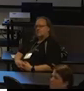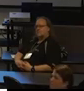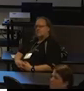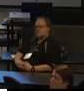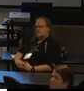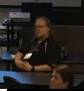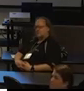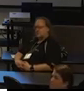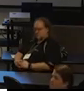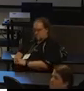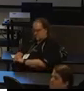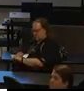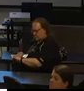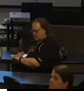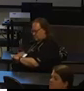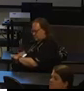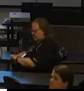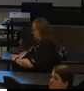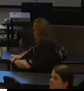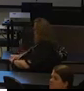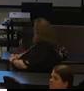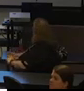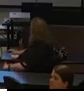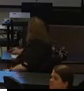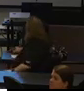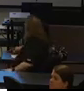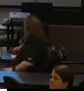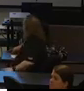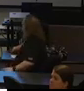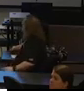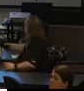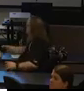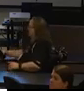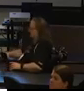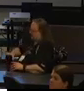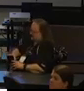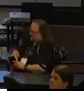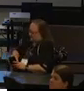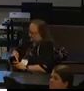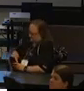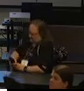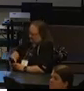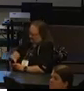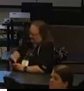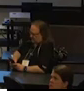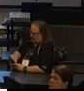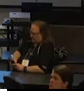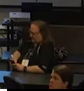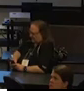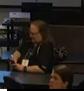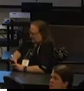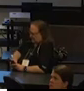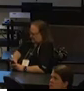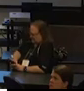clubs, Lake Ontario. And that's just, you know, in Lake Ontario, well, like the height of this room in